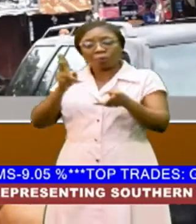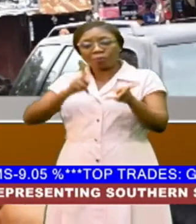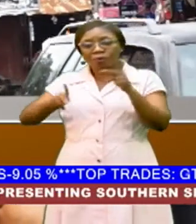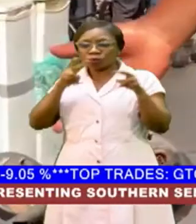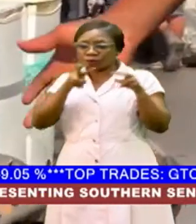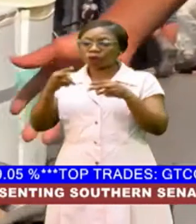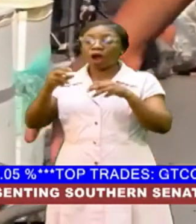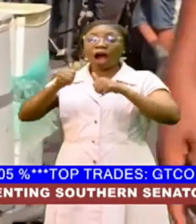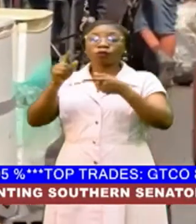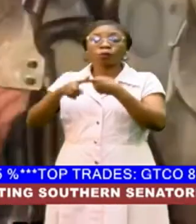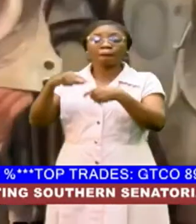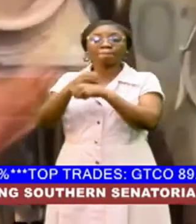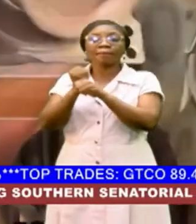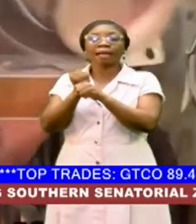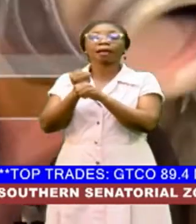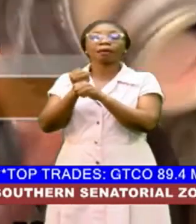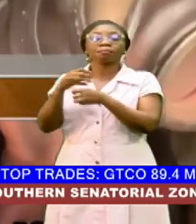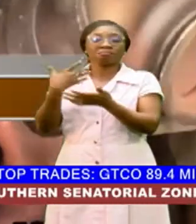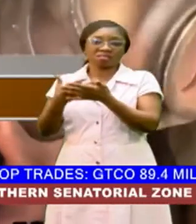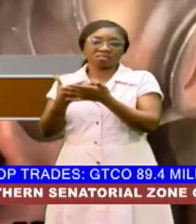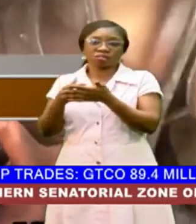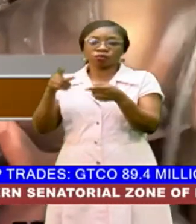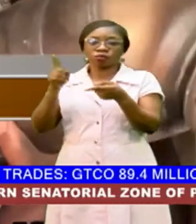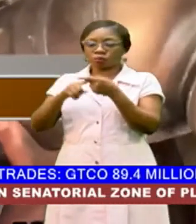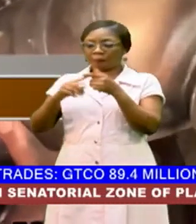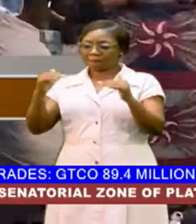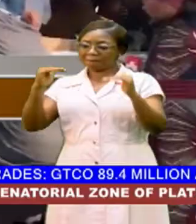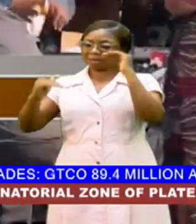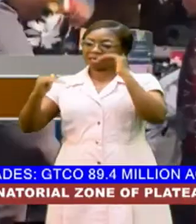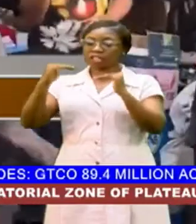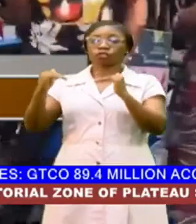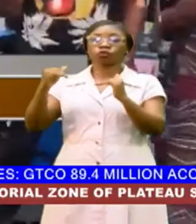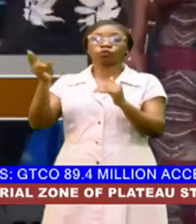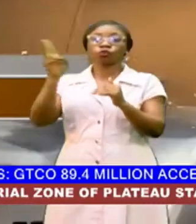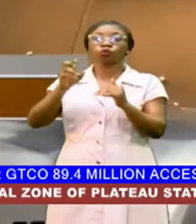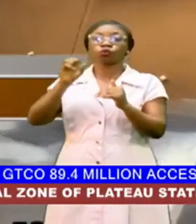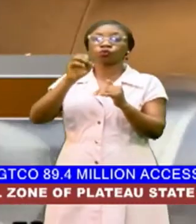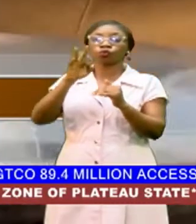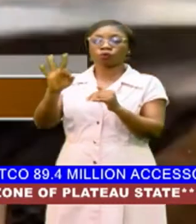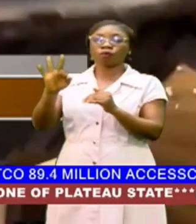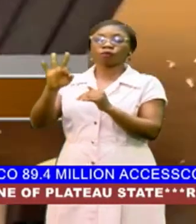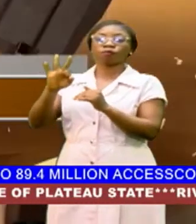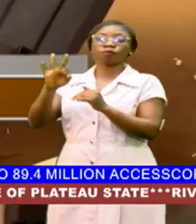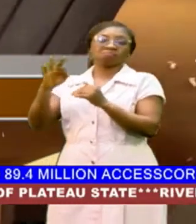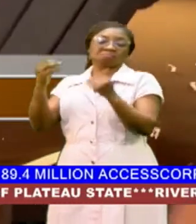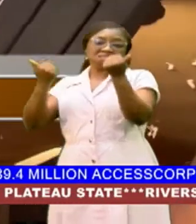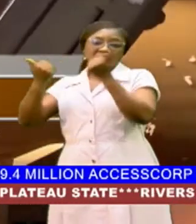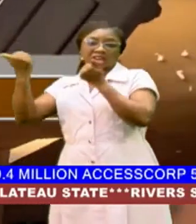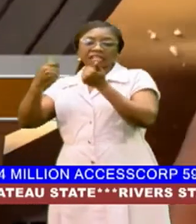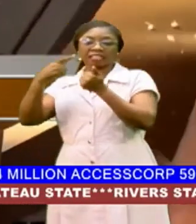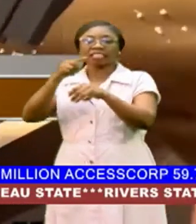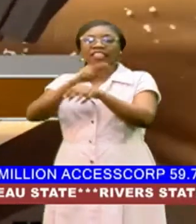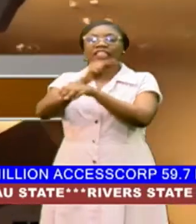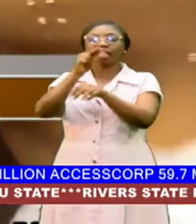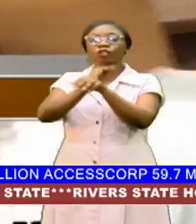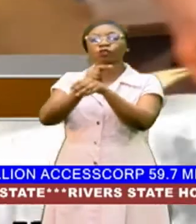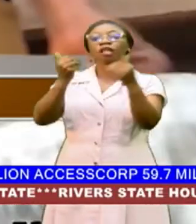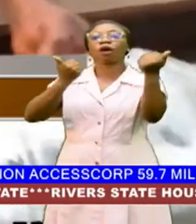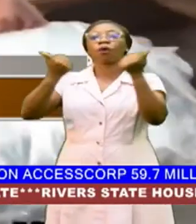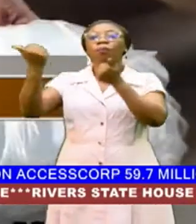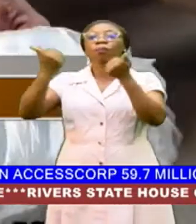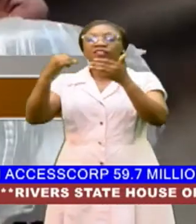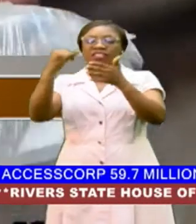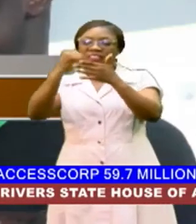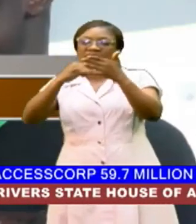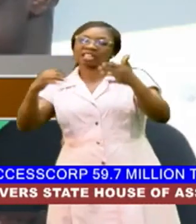money. To moderate the influx of used vehicles into the country, the National Automotive Design and